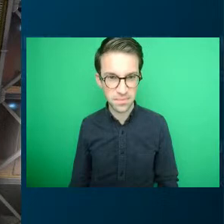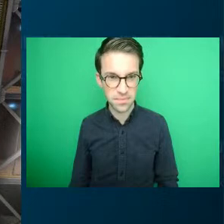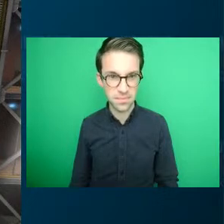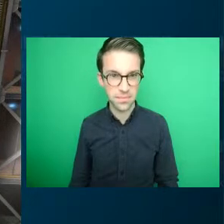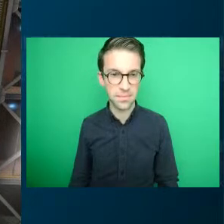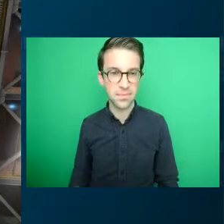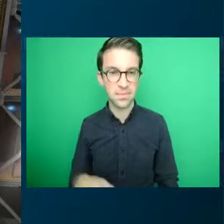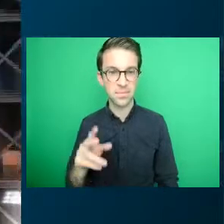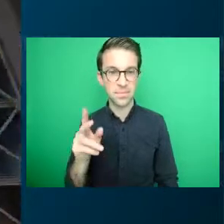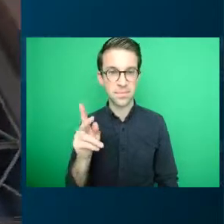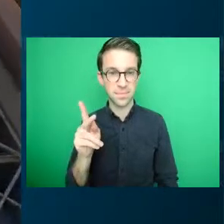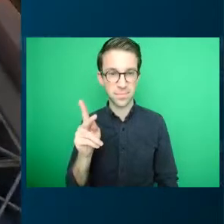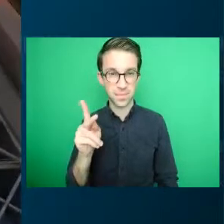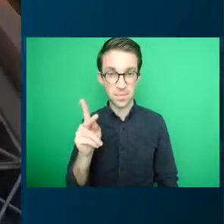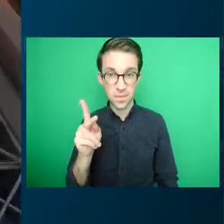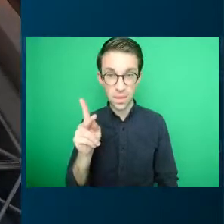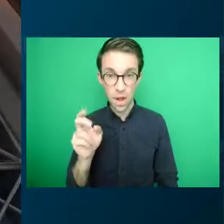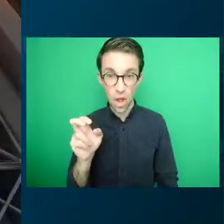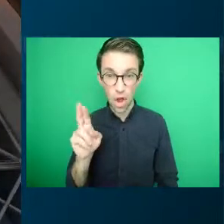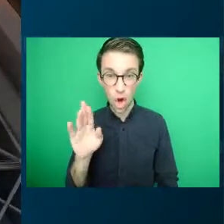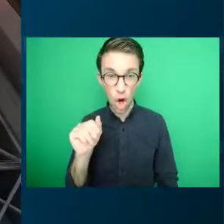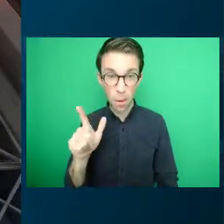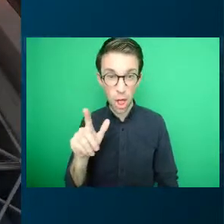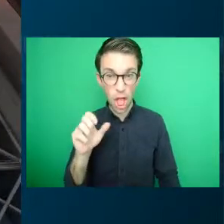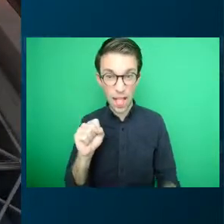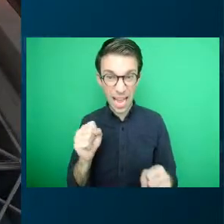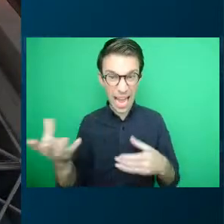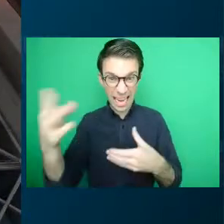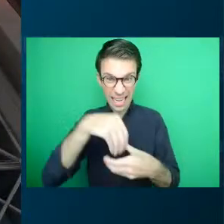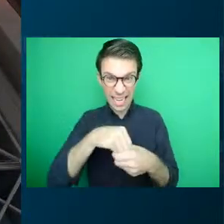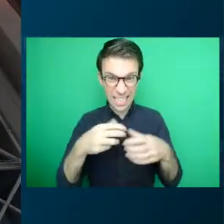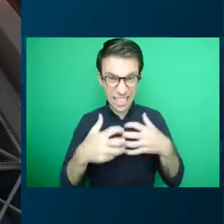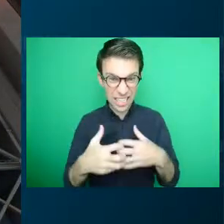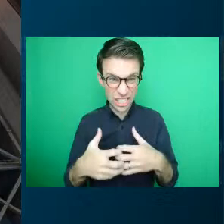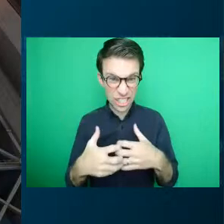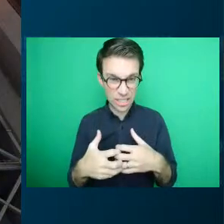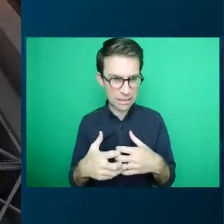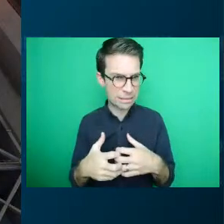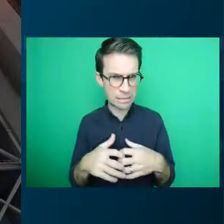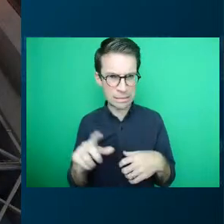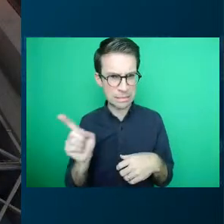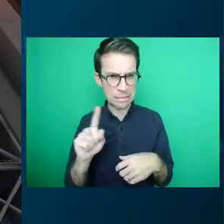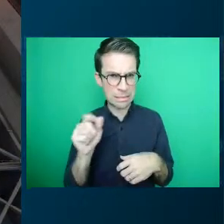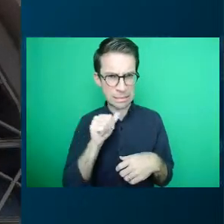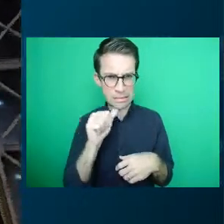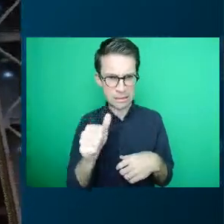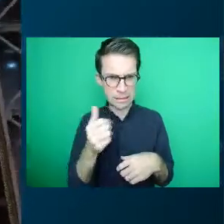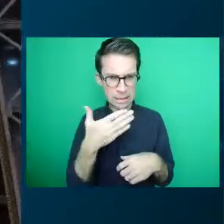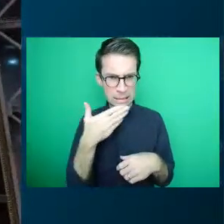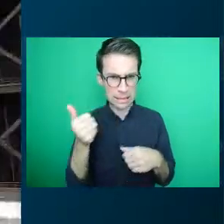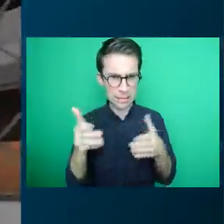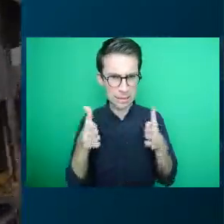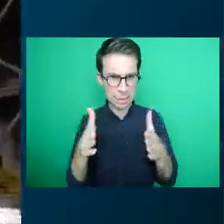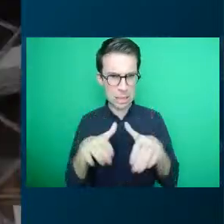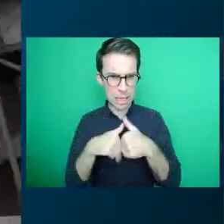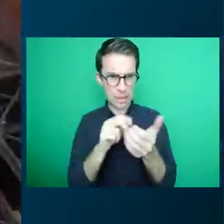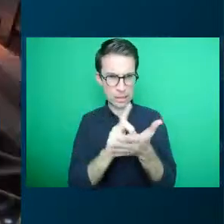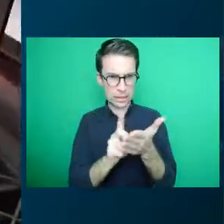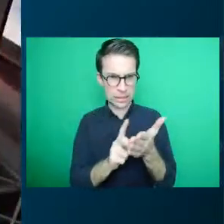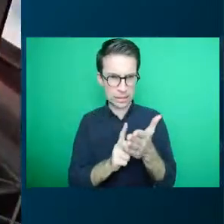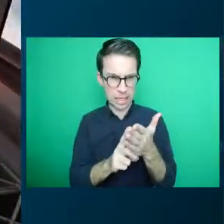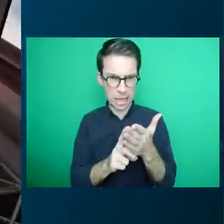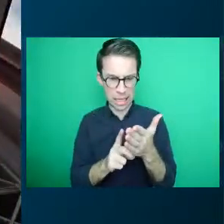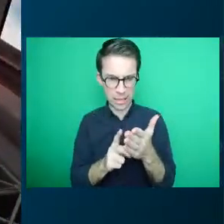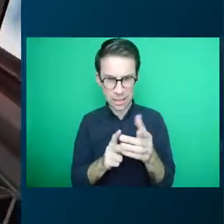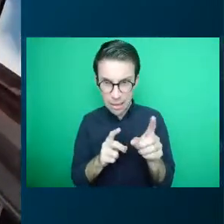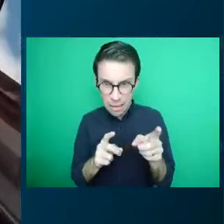of the engine bell. I don't think that this is the proper way to design a rocket. This is more of a game of like hide the Kerbal